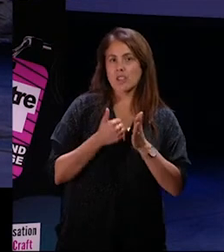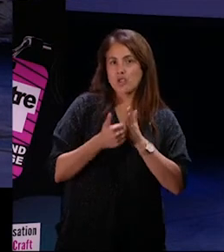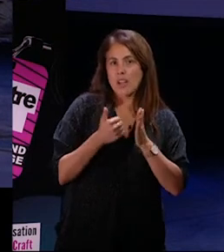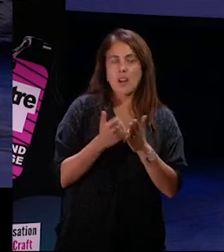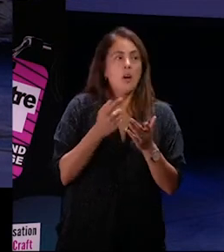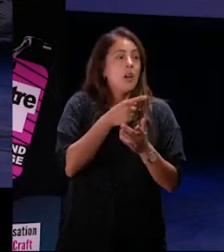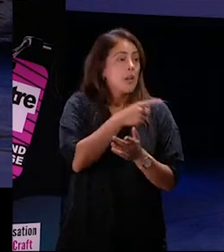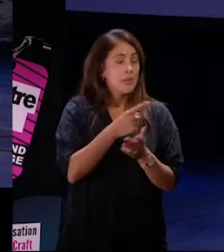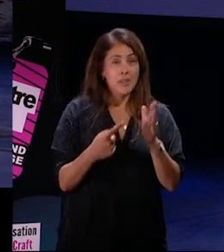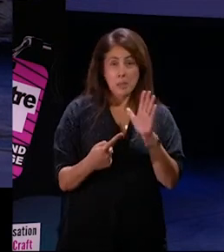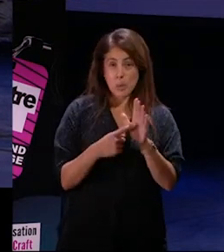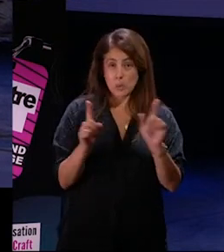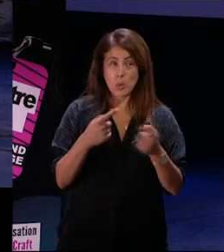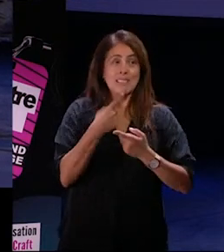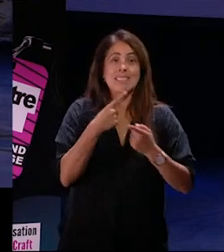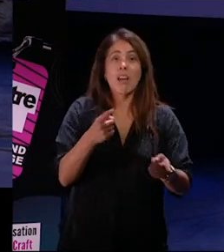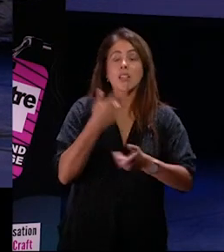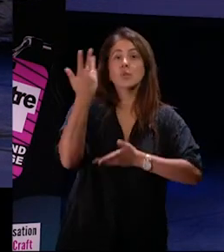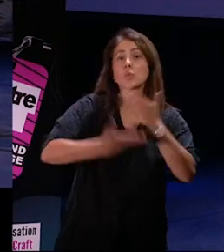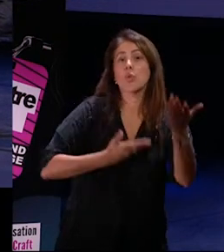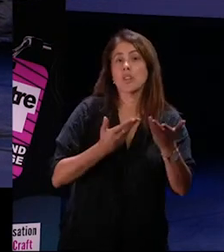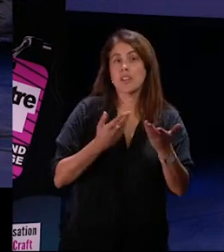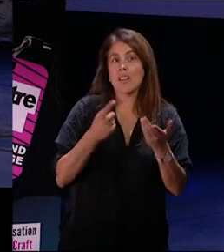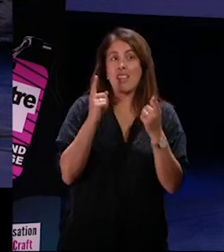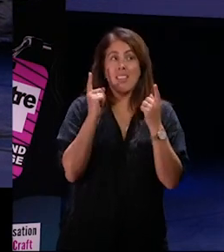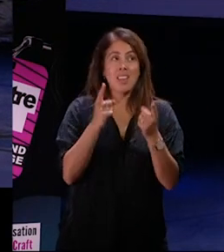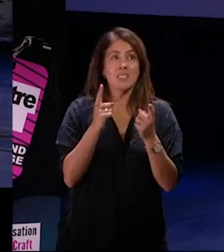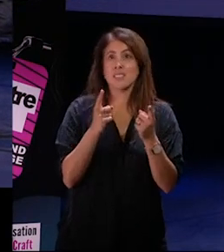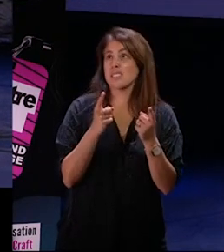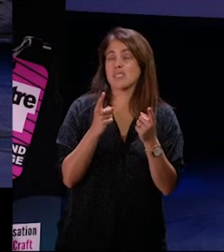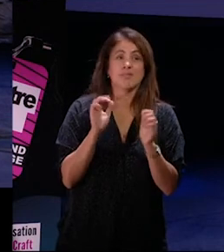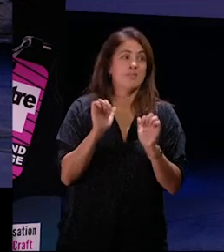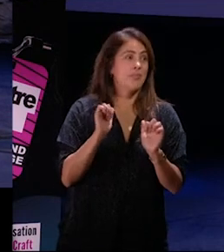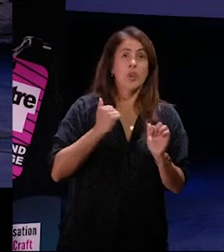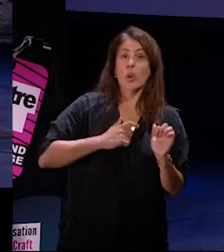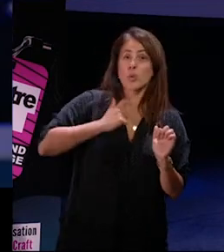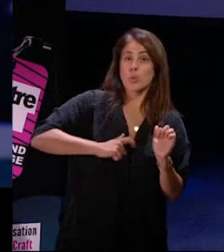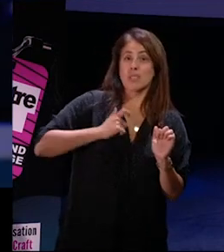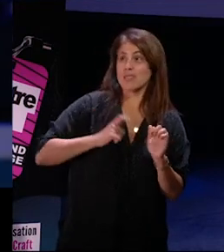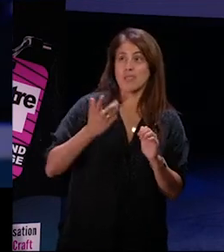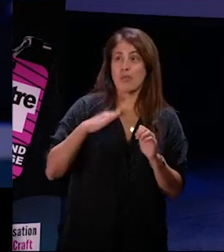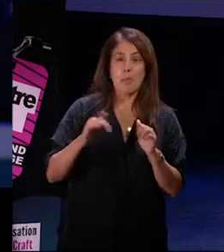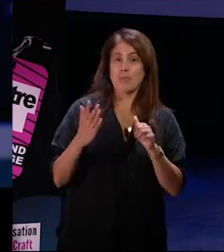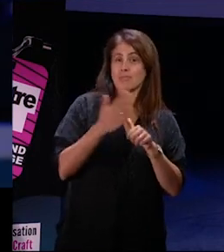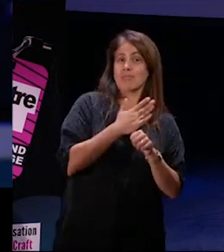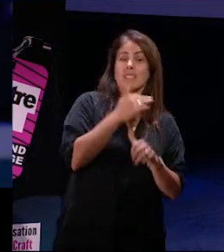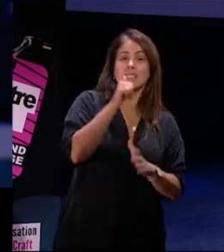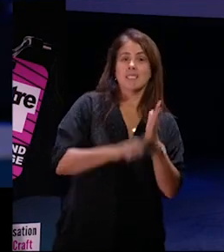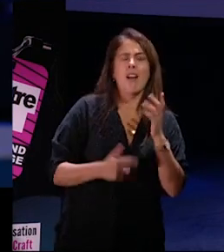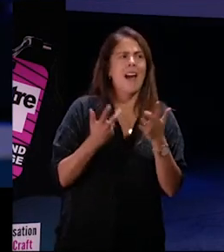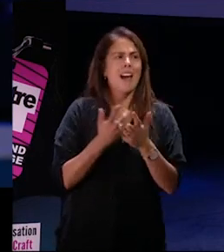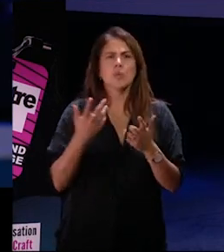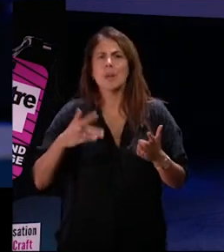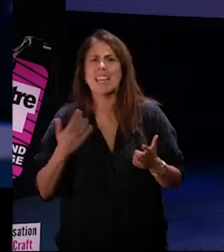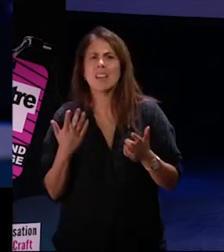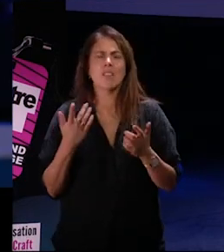other stories. Yeah, that's what we do. We've done it ever since we existed as a species. We tell each other stories about how to live, about